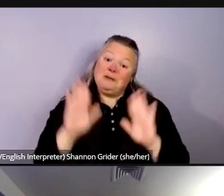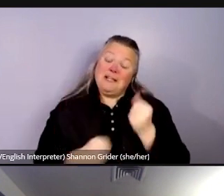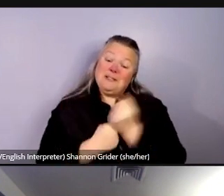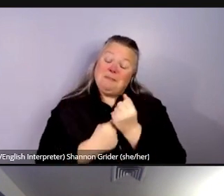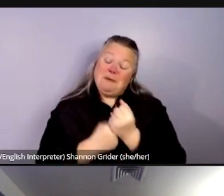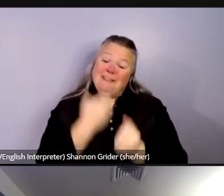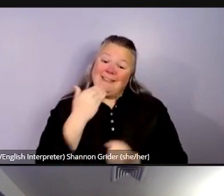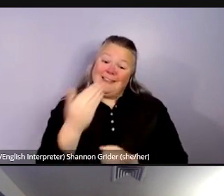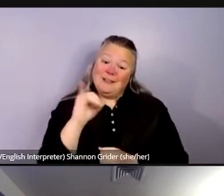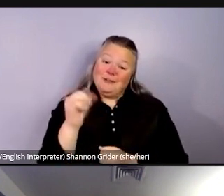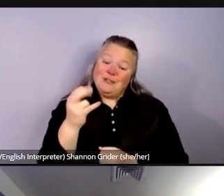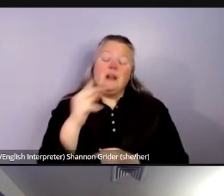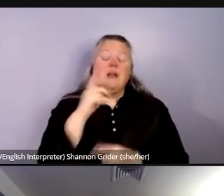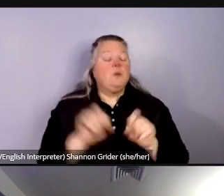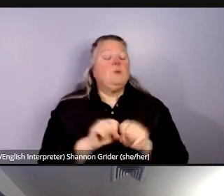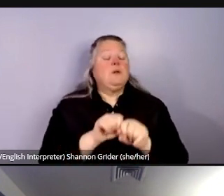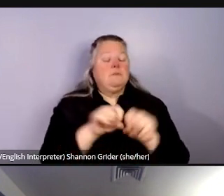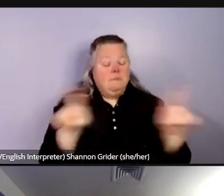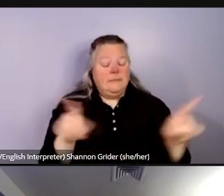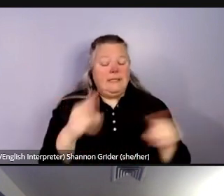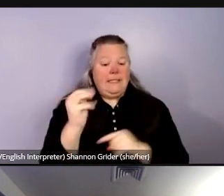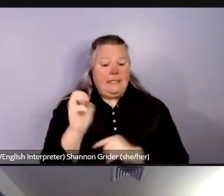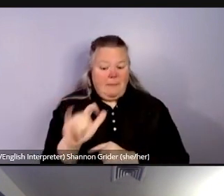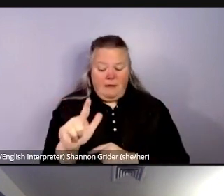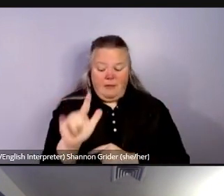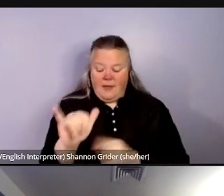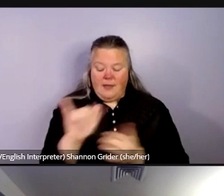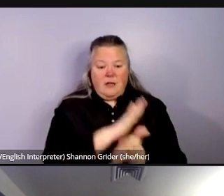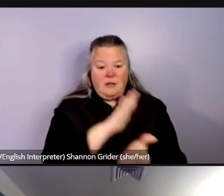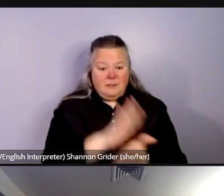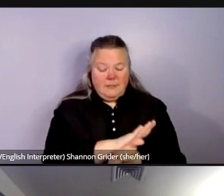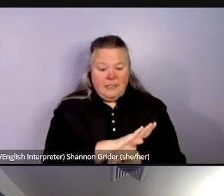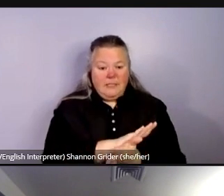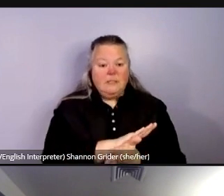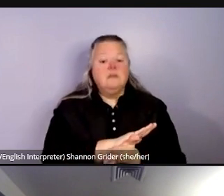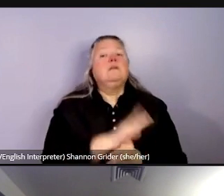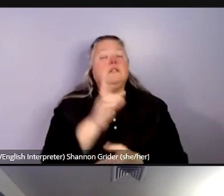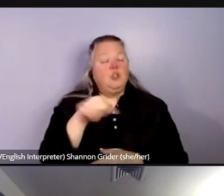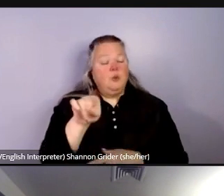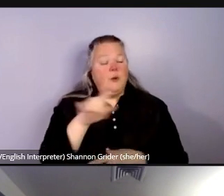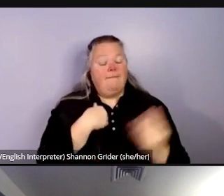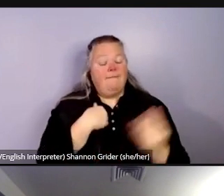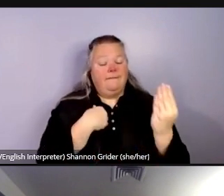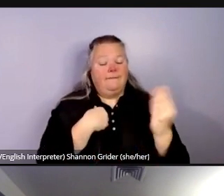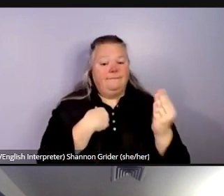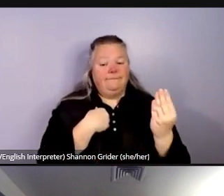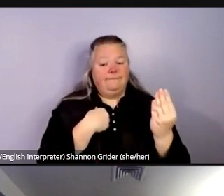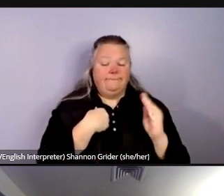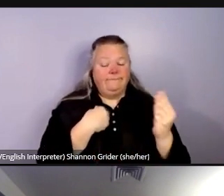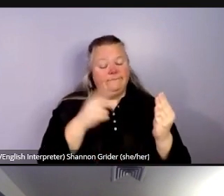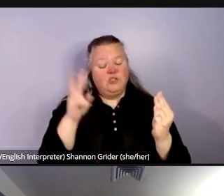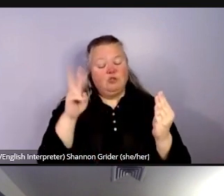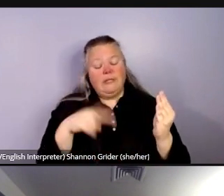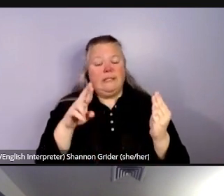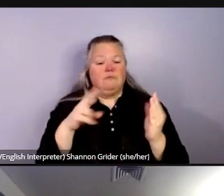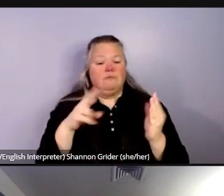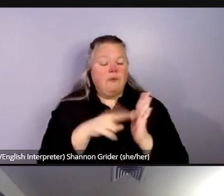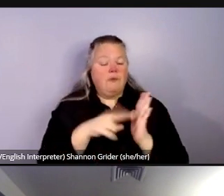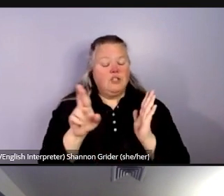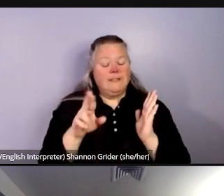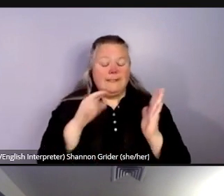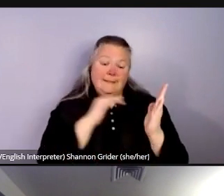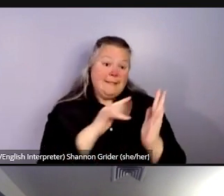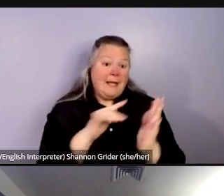area. So we will email that out to you, that document, so that you have it to read and study